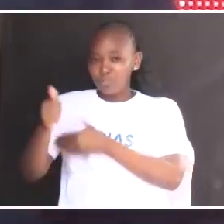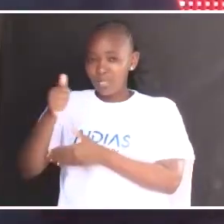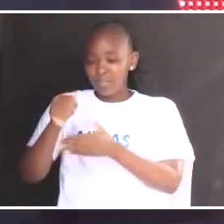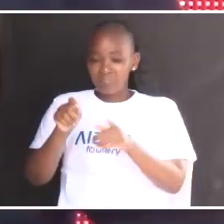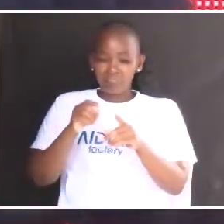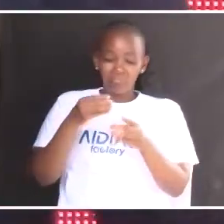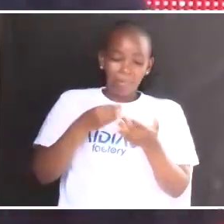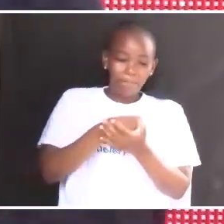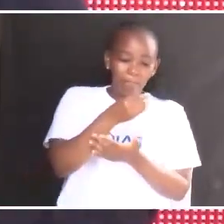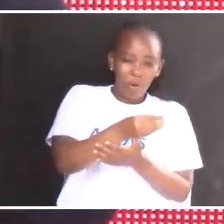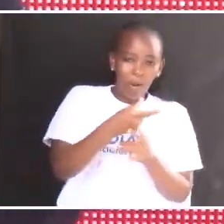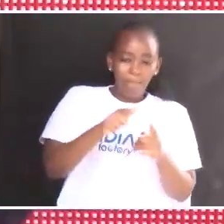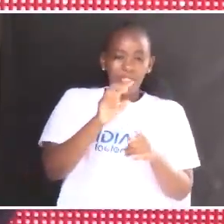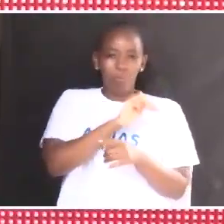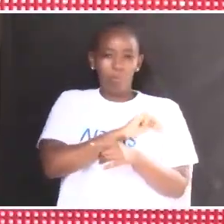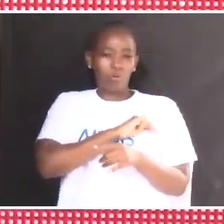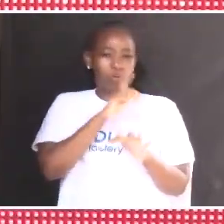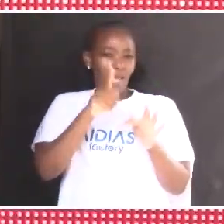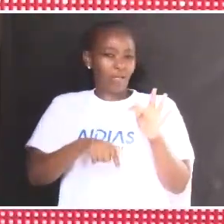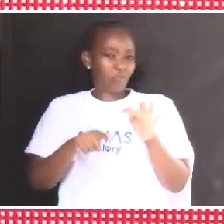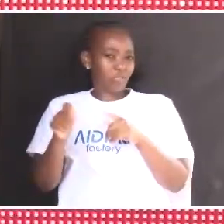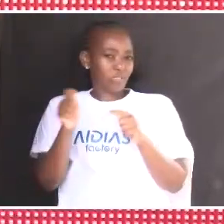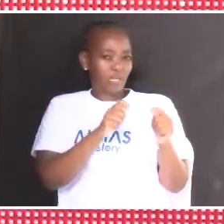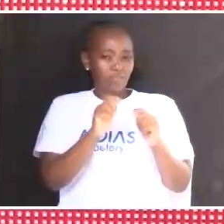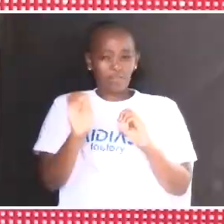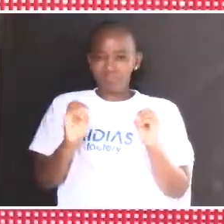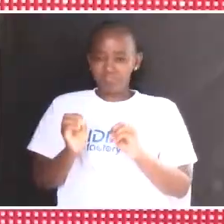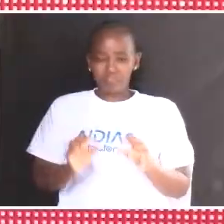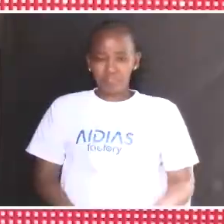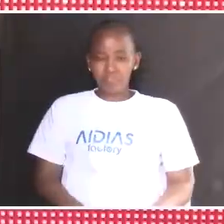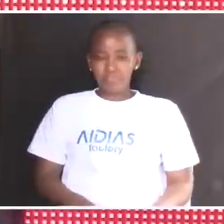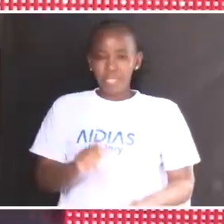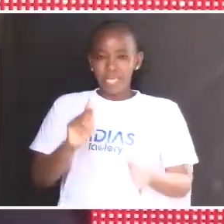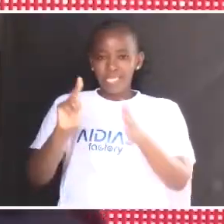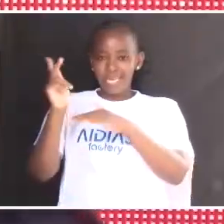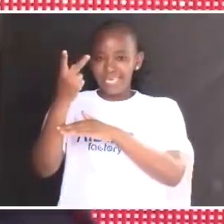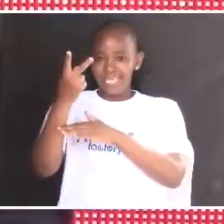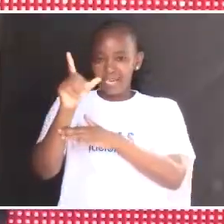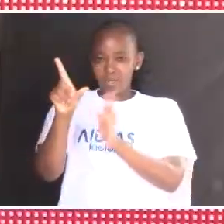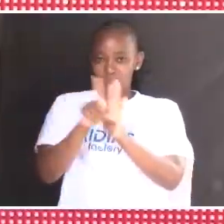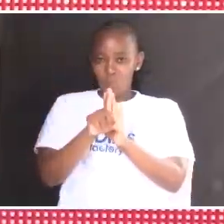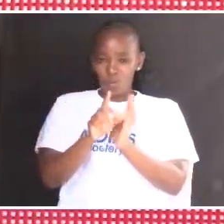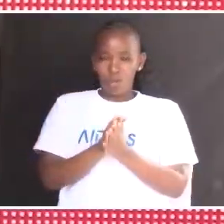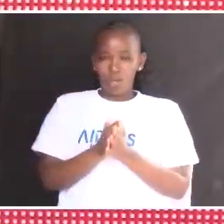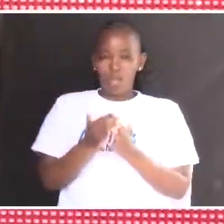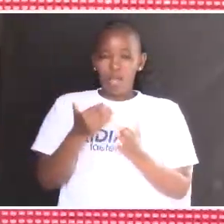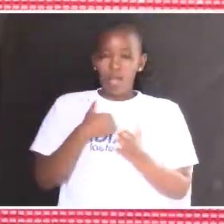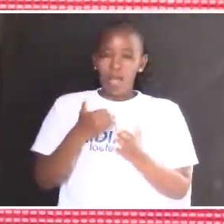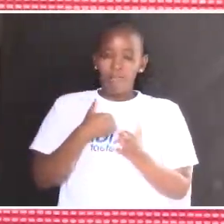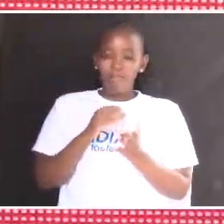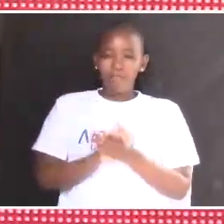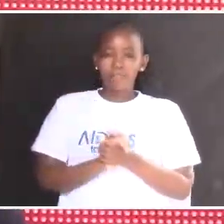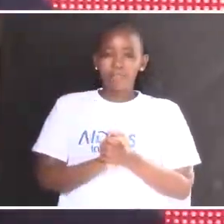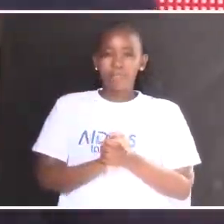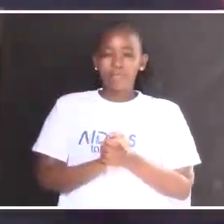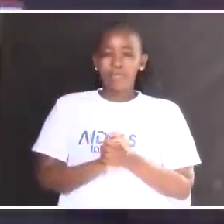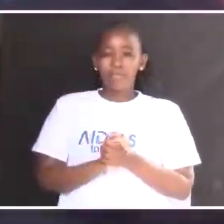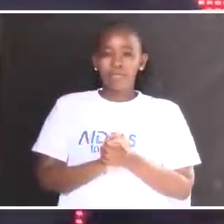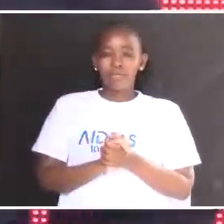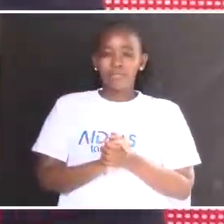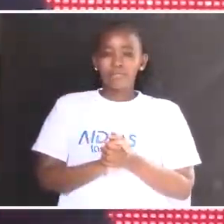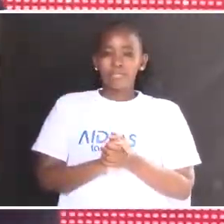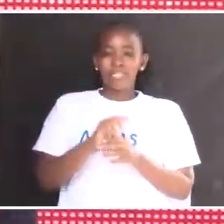bought, while moral rights cannot be transferred under the Kenyan law. There is that aspect, I say, territoriality and